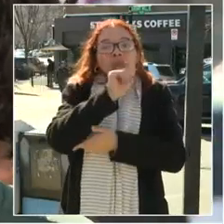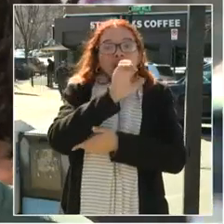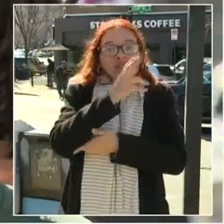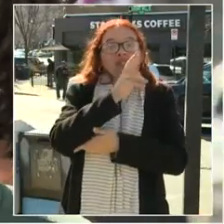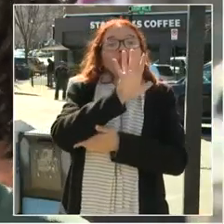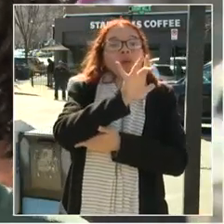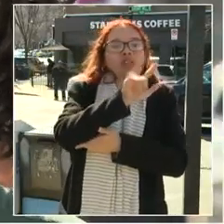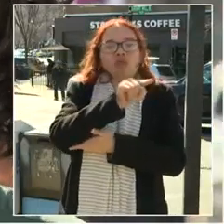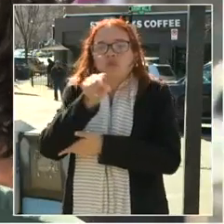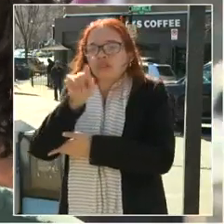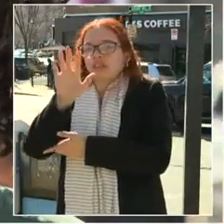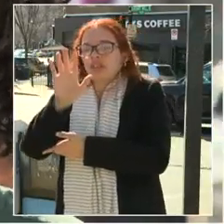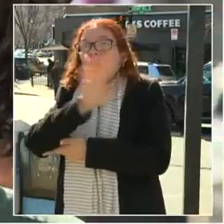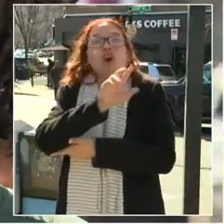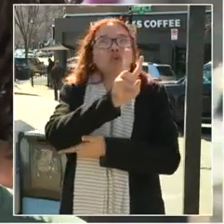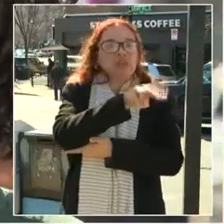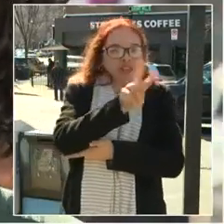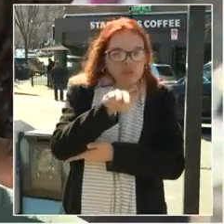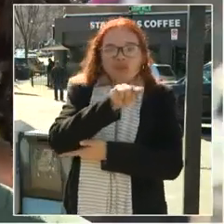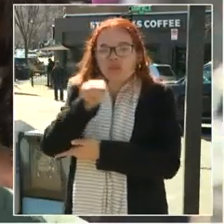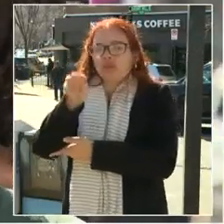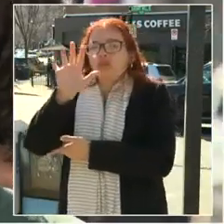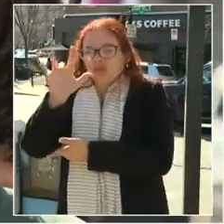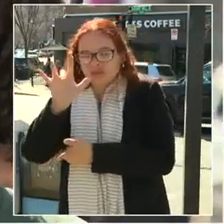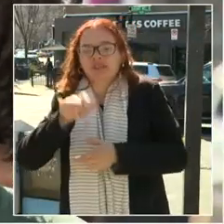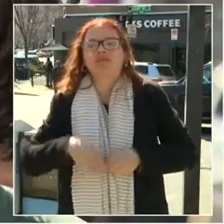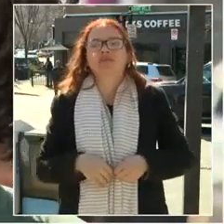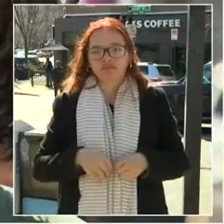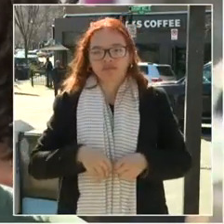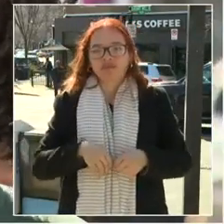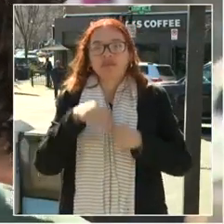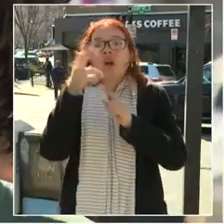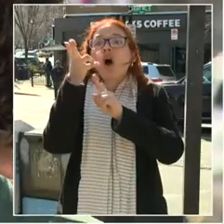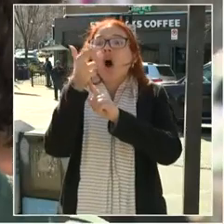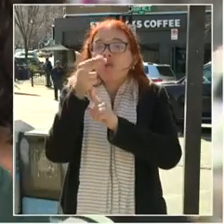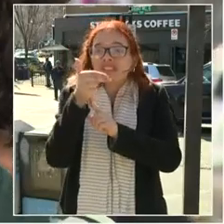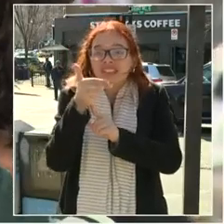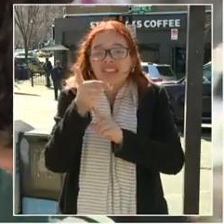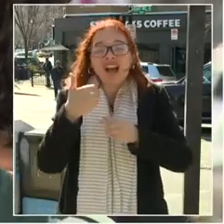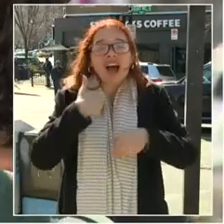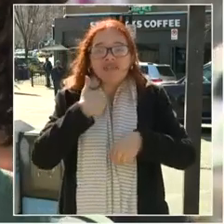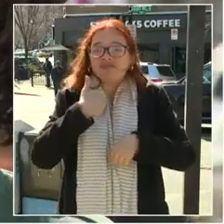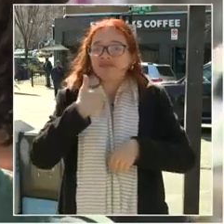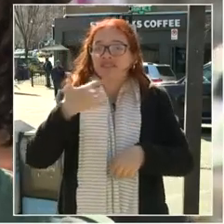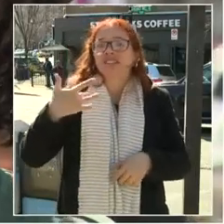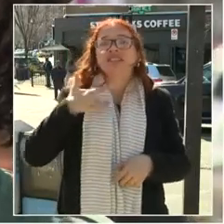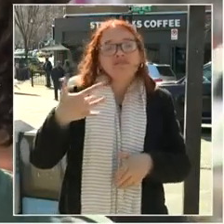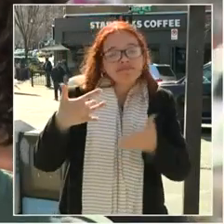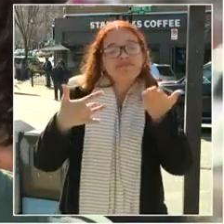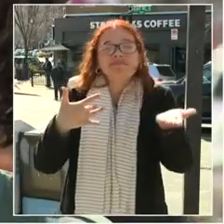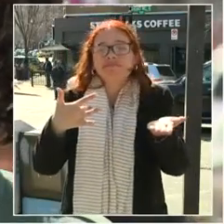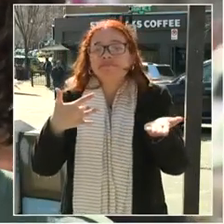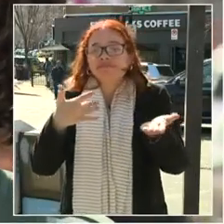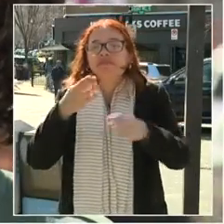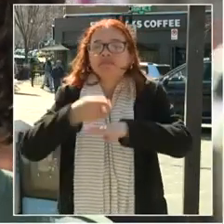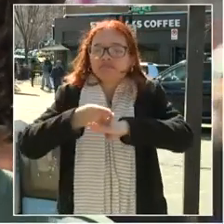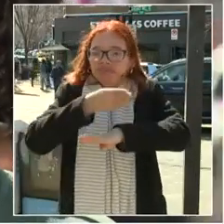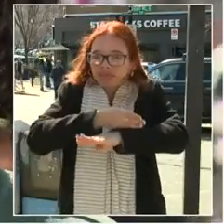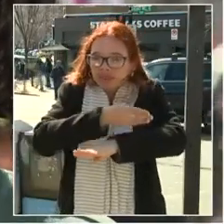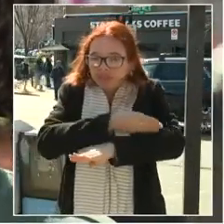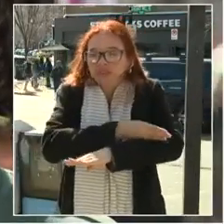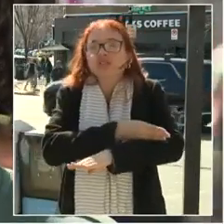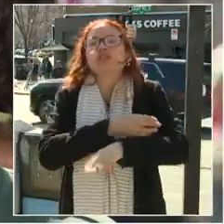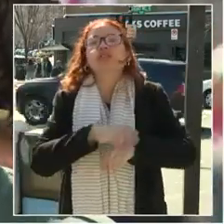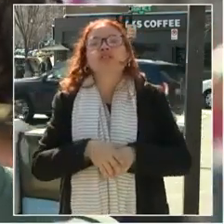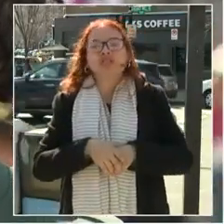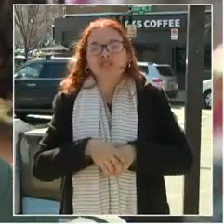people staying in our hotels is on trend to surpass, to be better than it was since